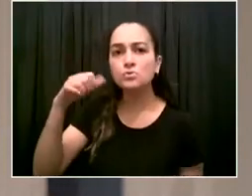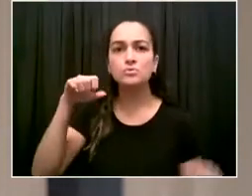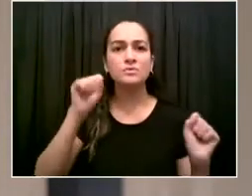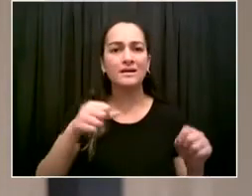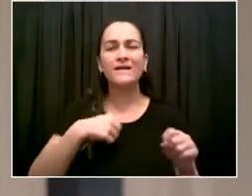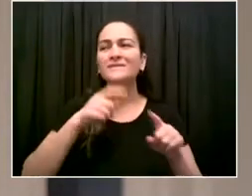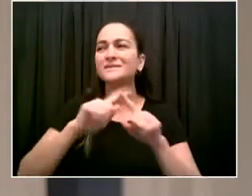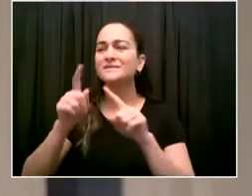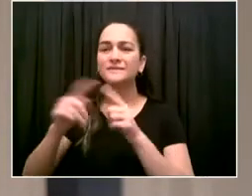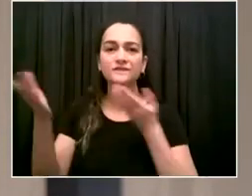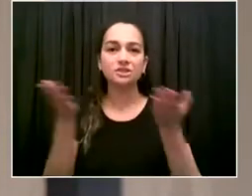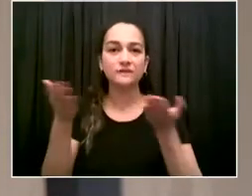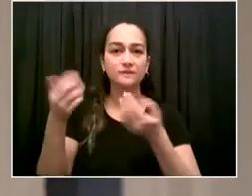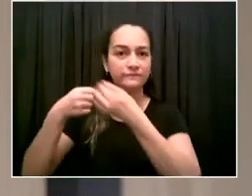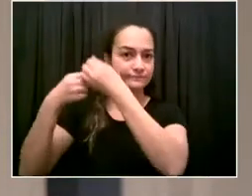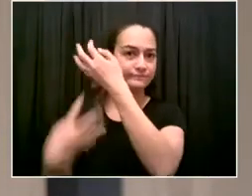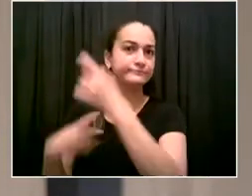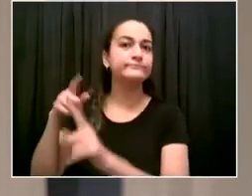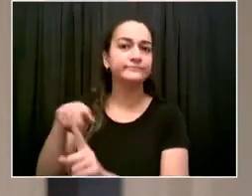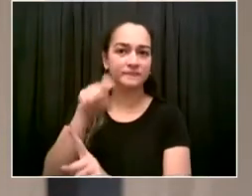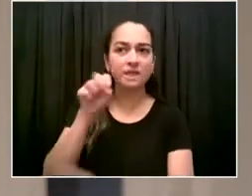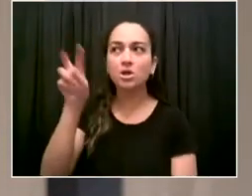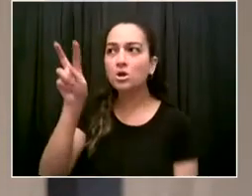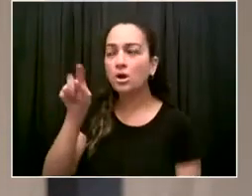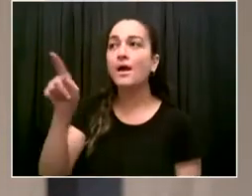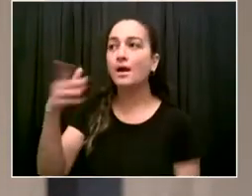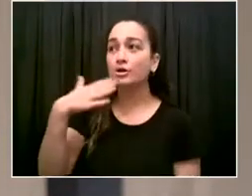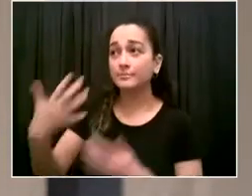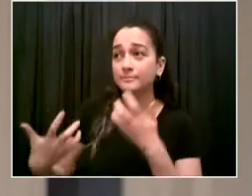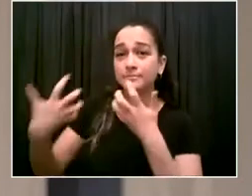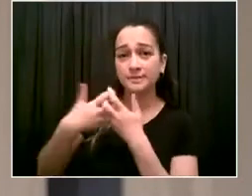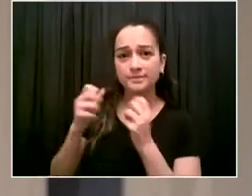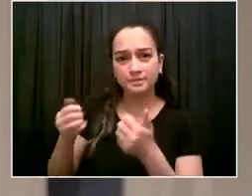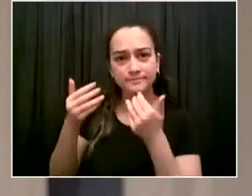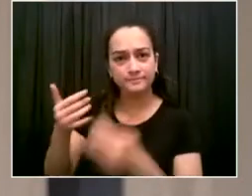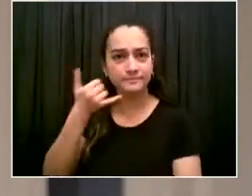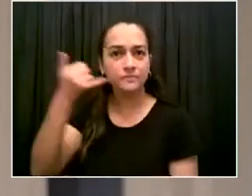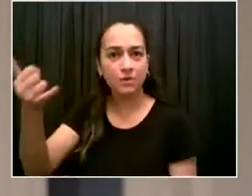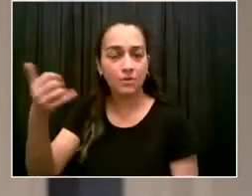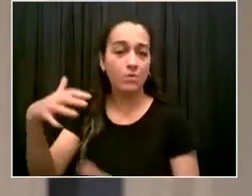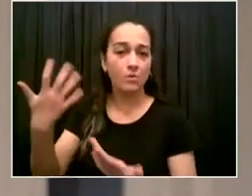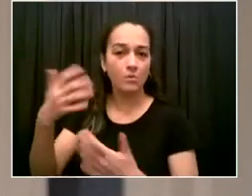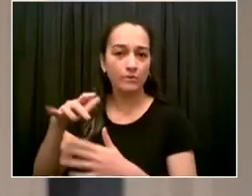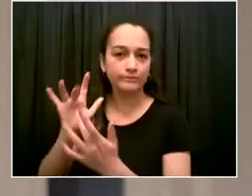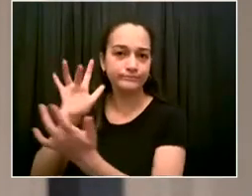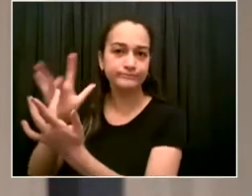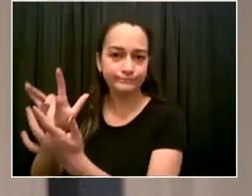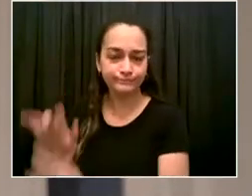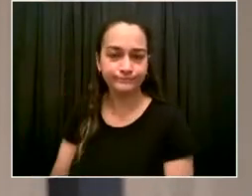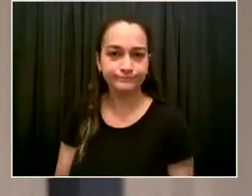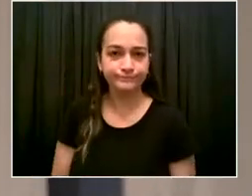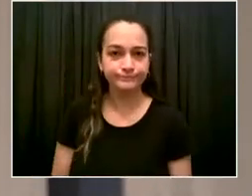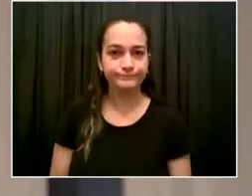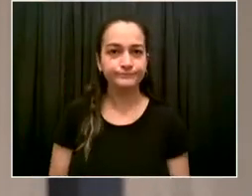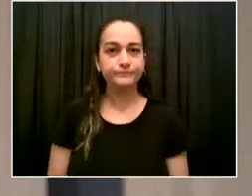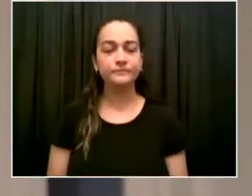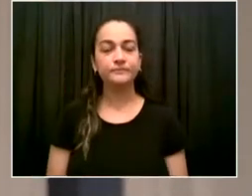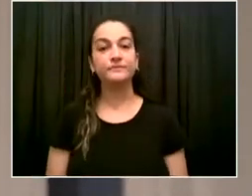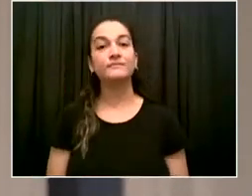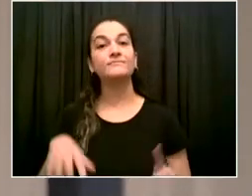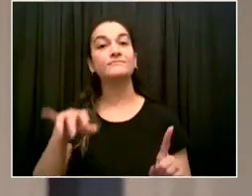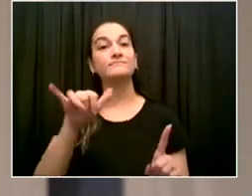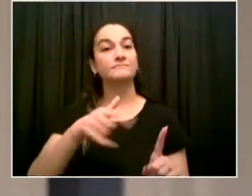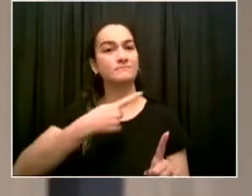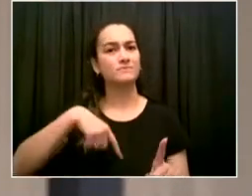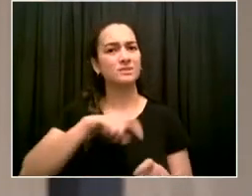I couldn't help but think back to the early days of this administration. We hosted town halls, mental health town halls,